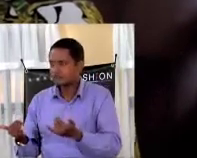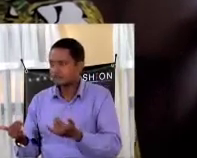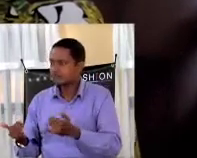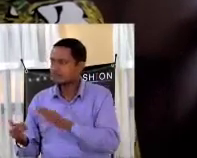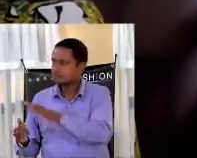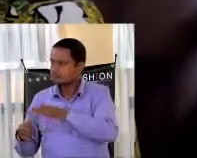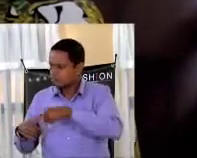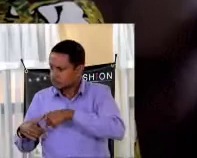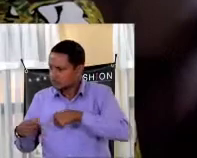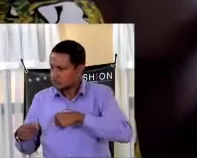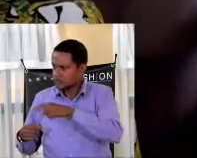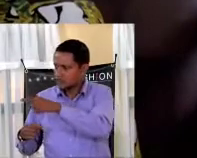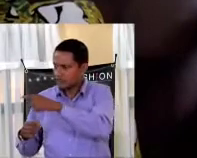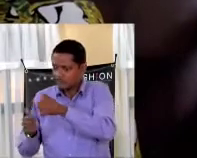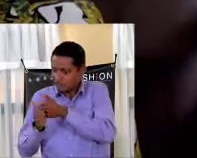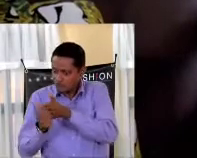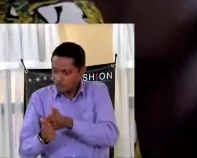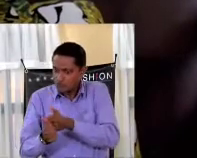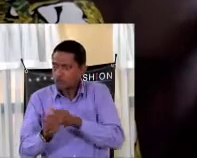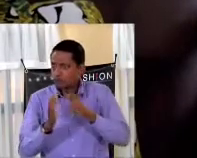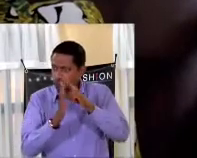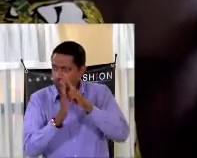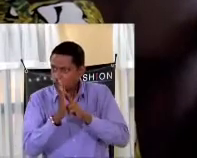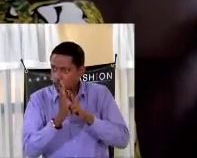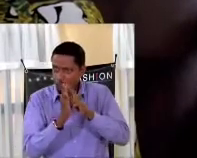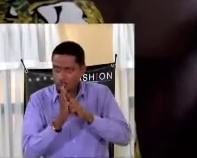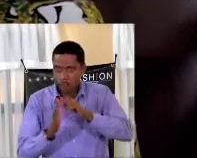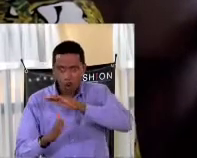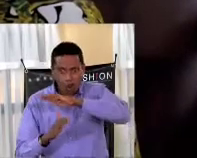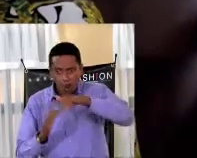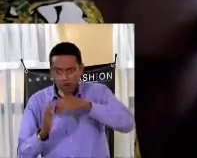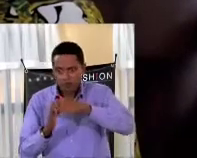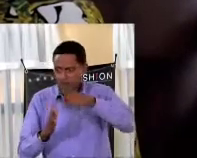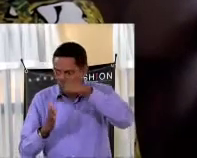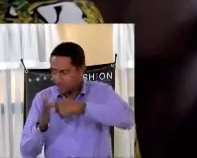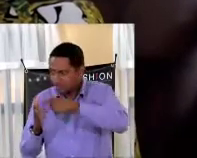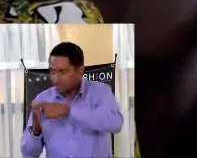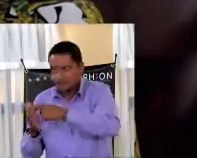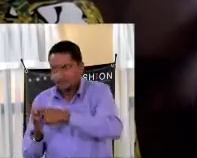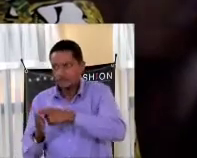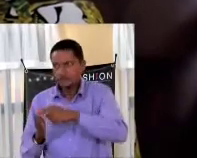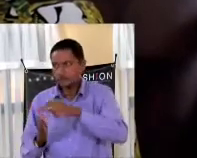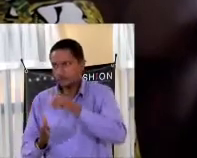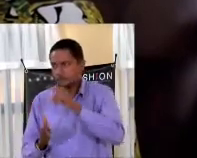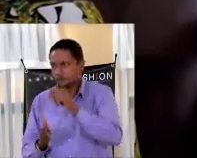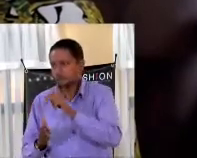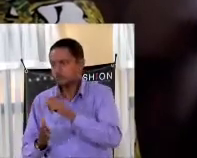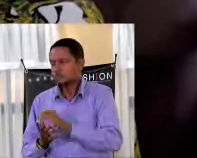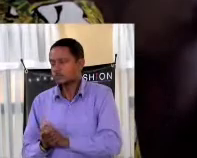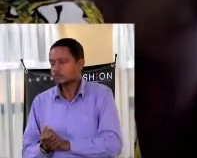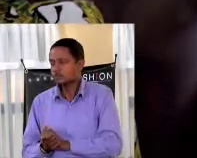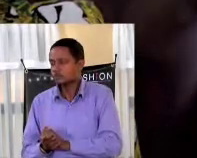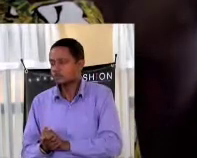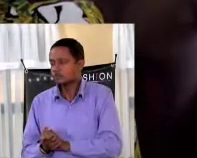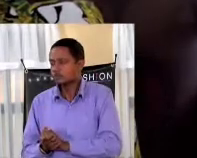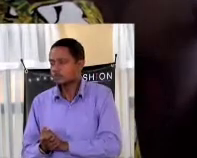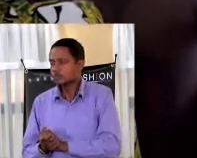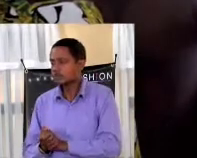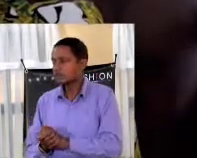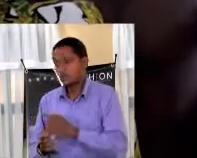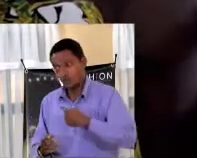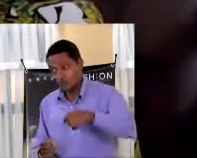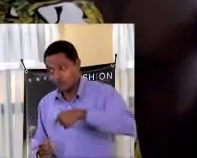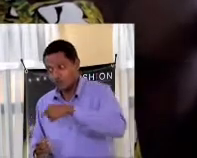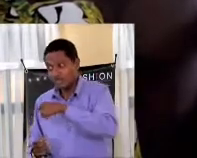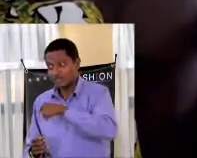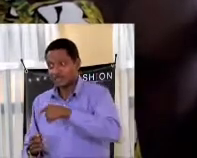It doesn't always follow the rules of all the other price points that are predetermined. So because we are